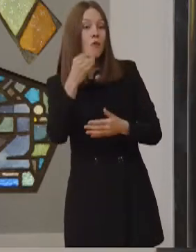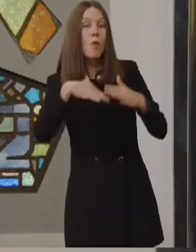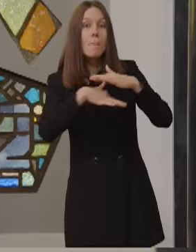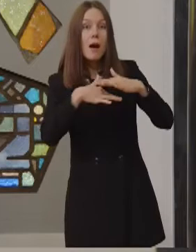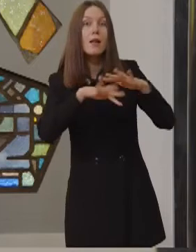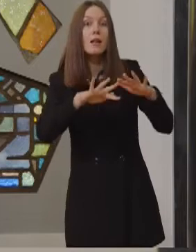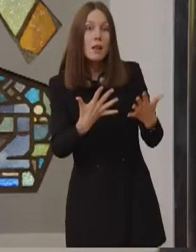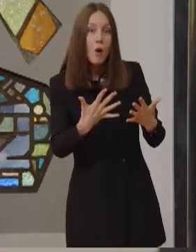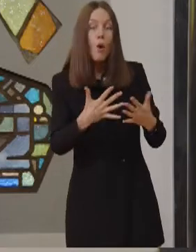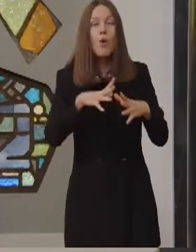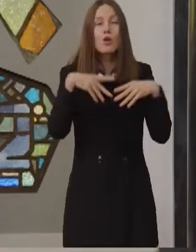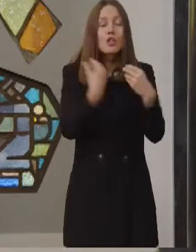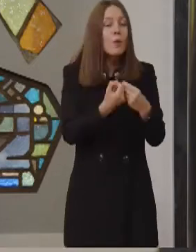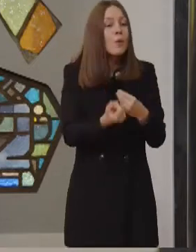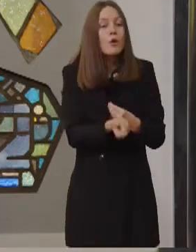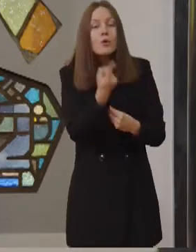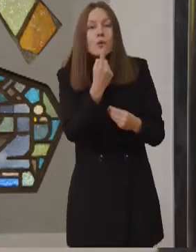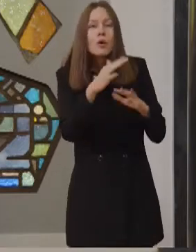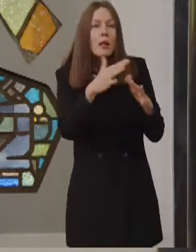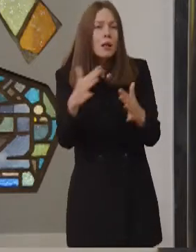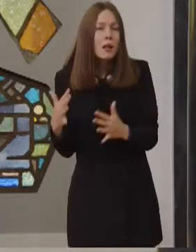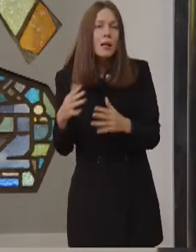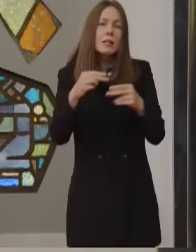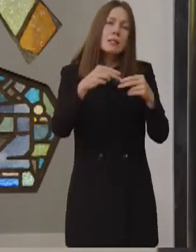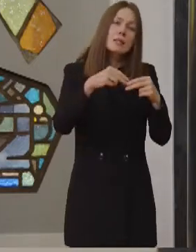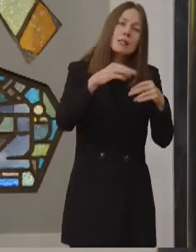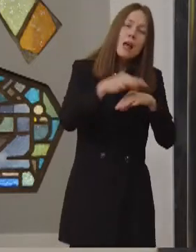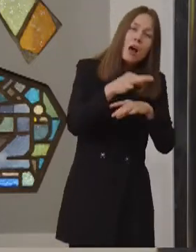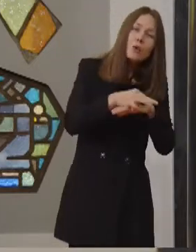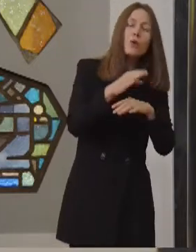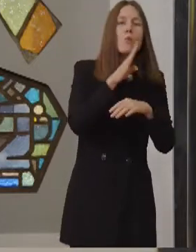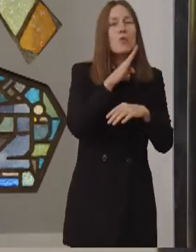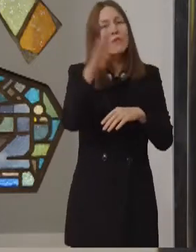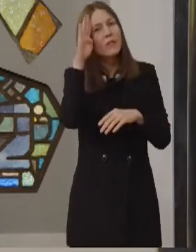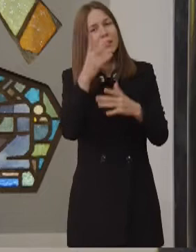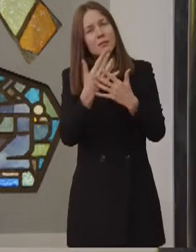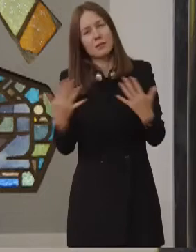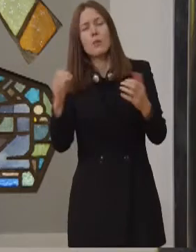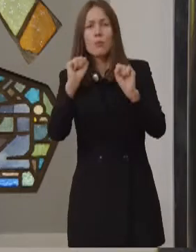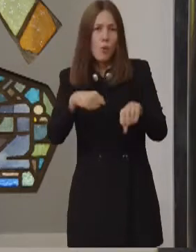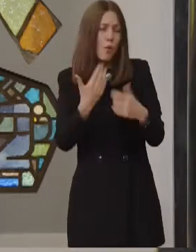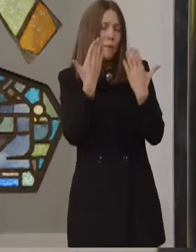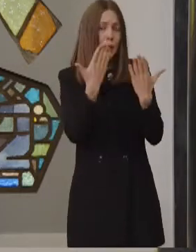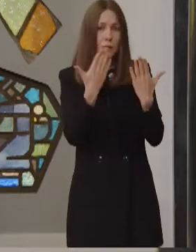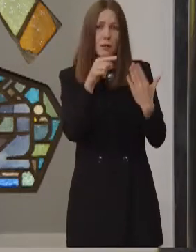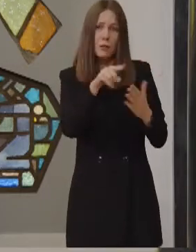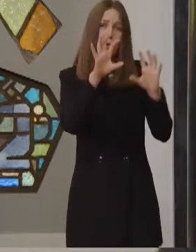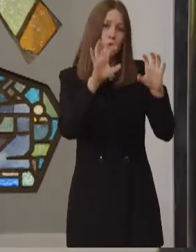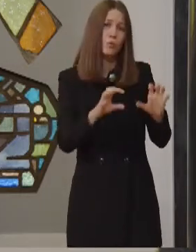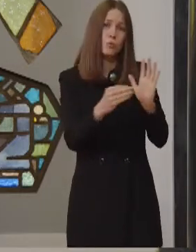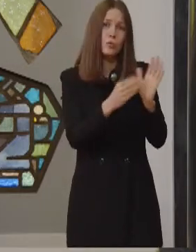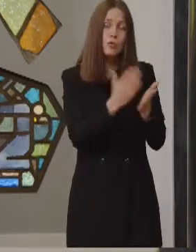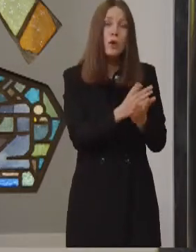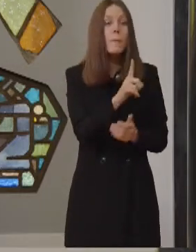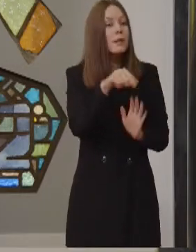is the foundation of the state. And then it specifies various principles. So we can look at